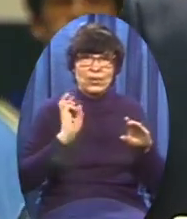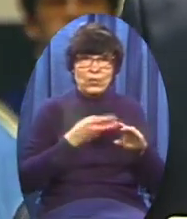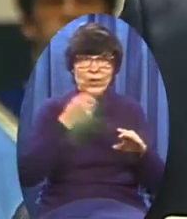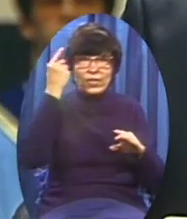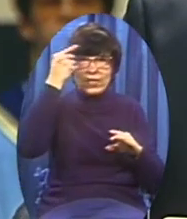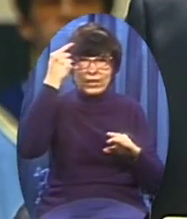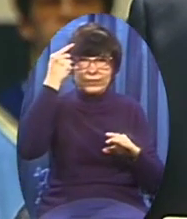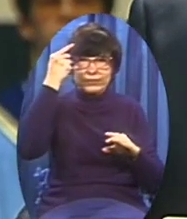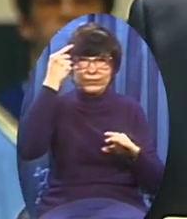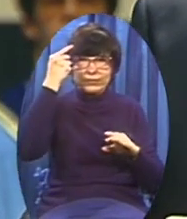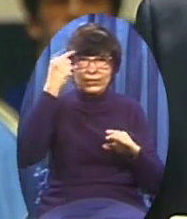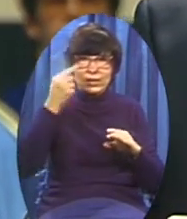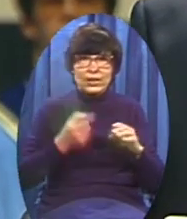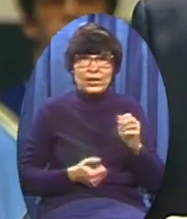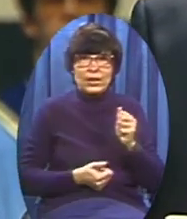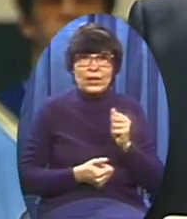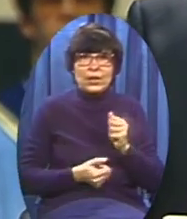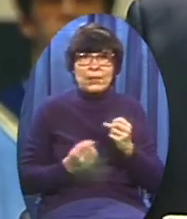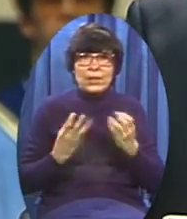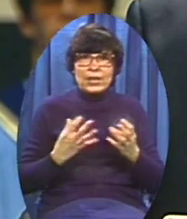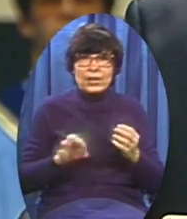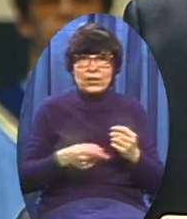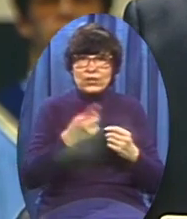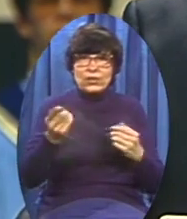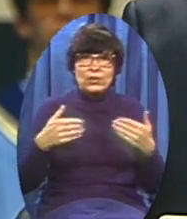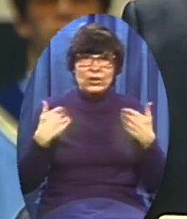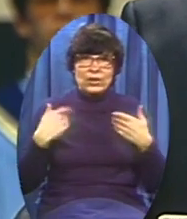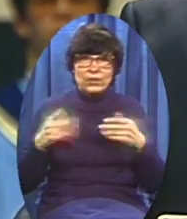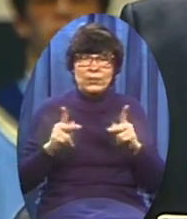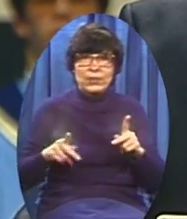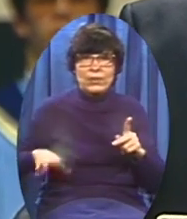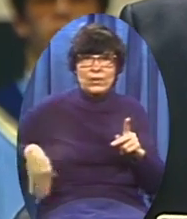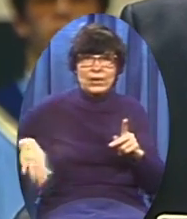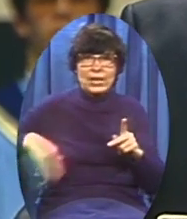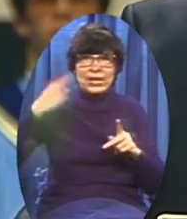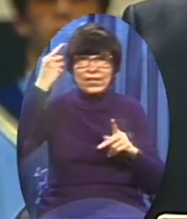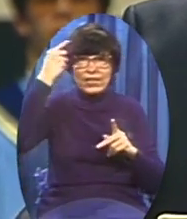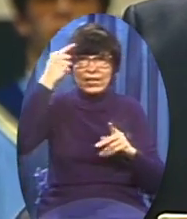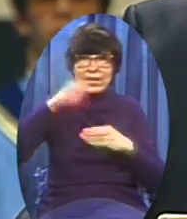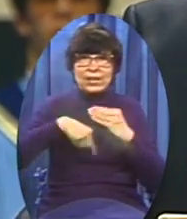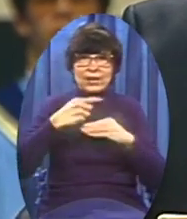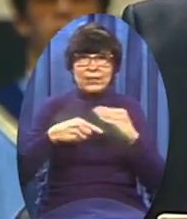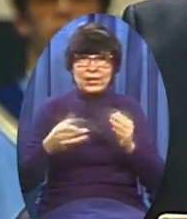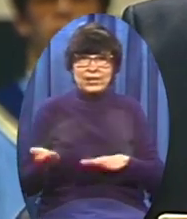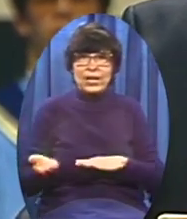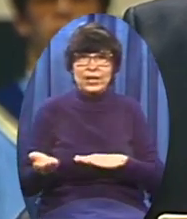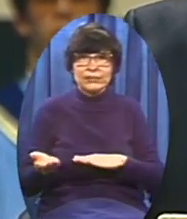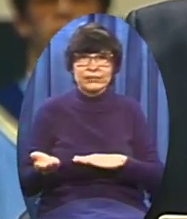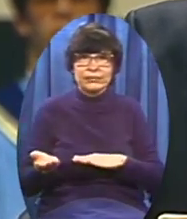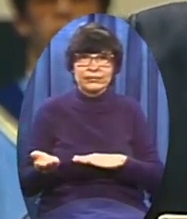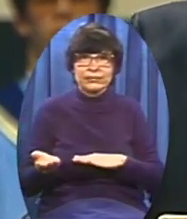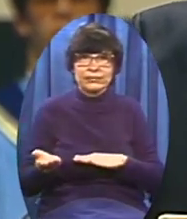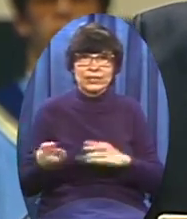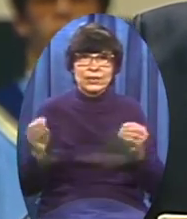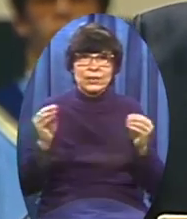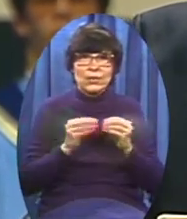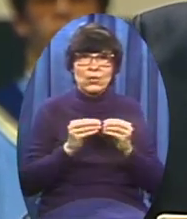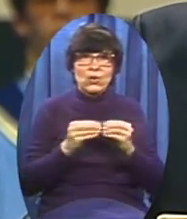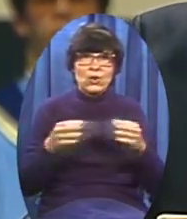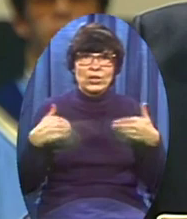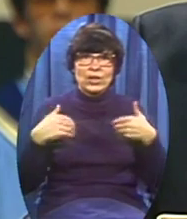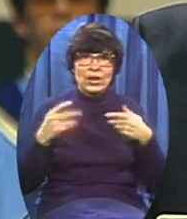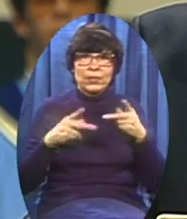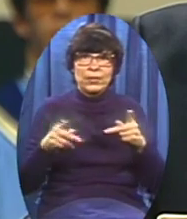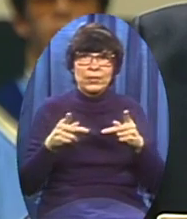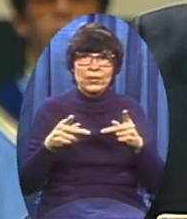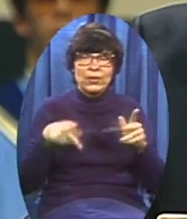you young people never think about dying. But if you could just realize it, There are more young people today committing